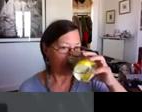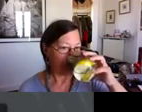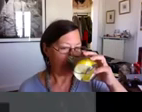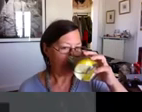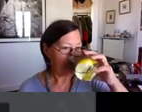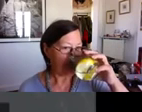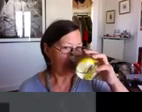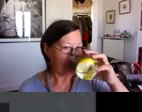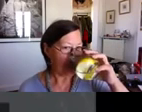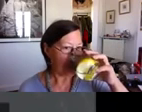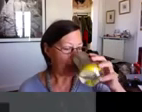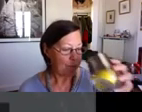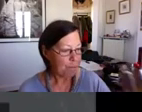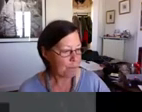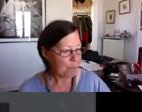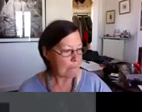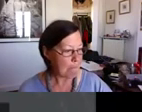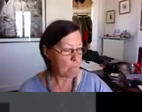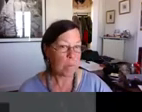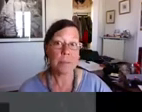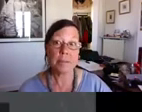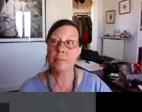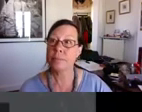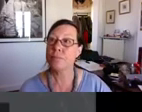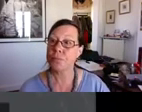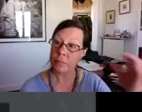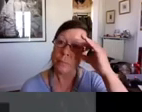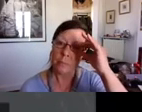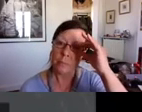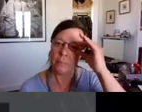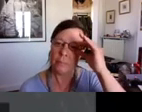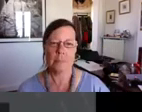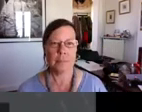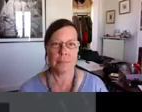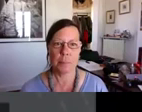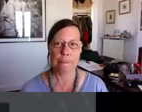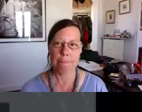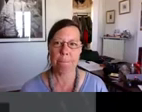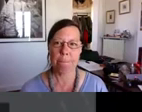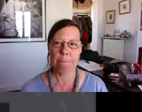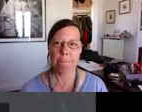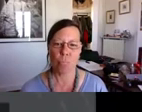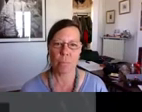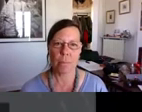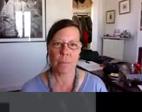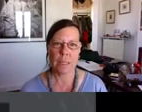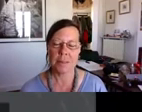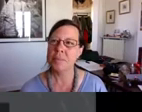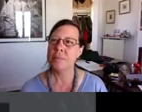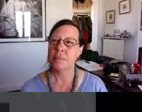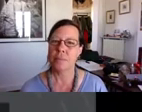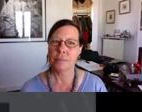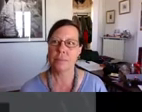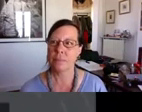around the world are now calling an infodemic. John Yang charts the dangerous course of falsehoods during this global